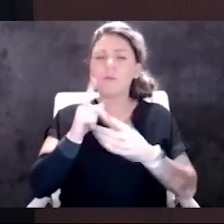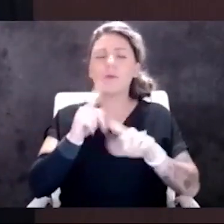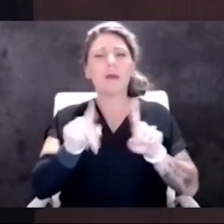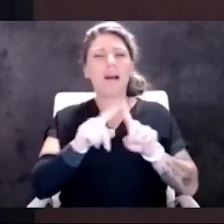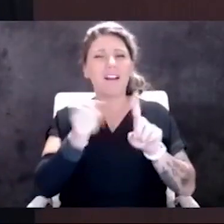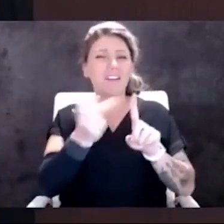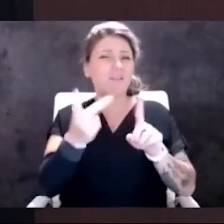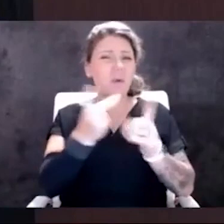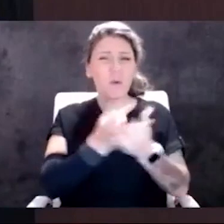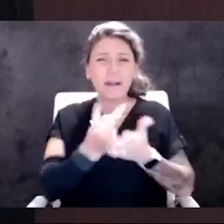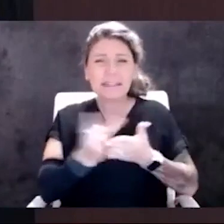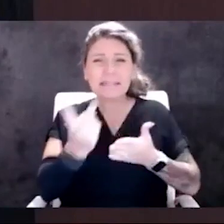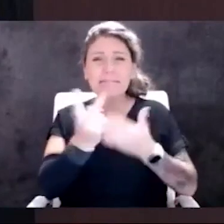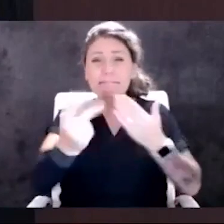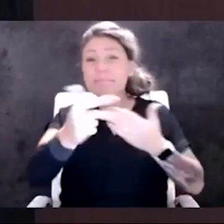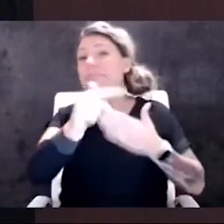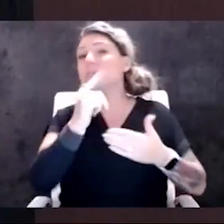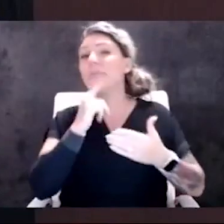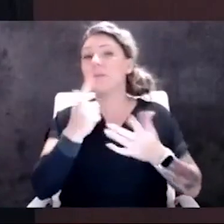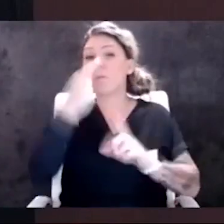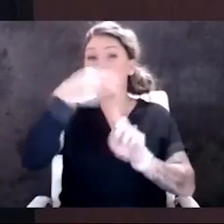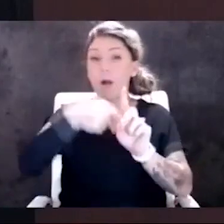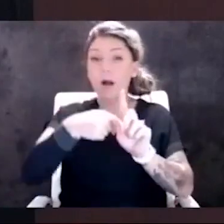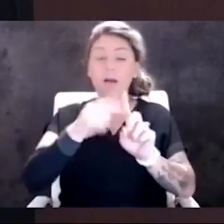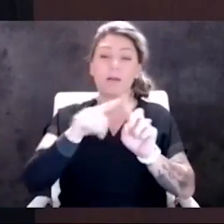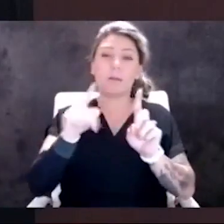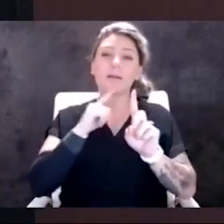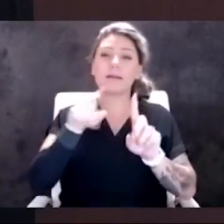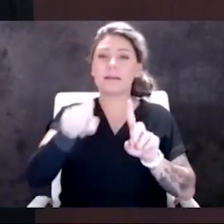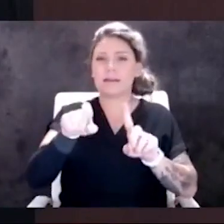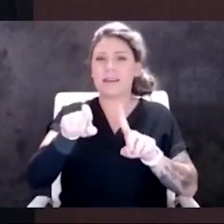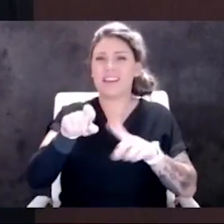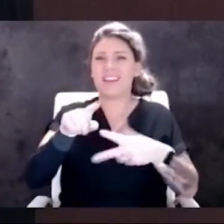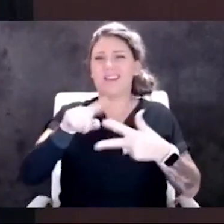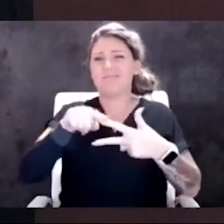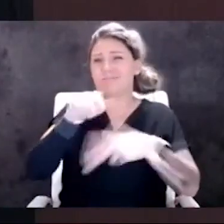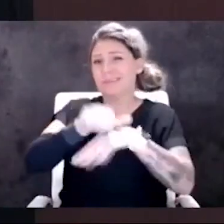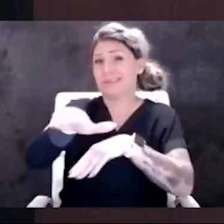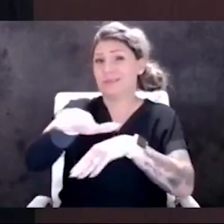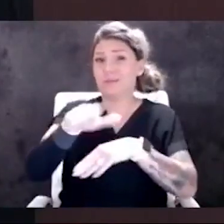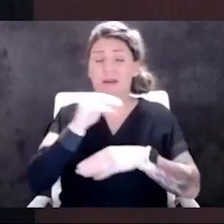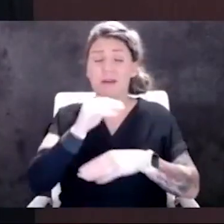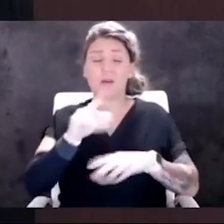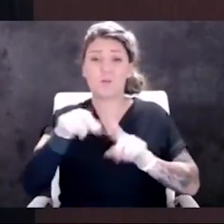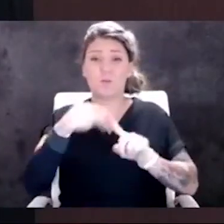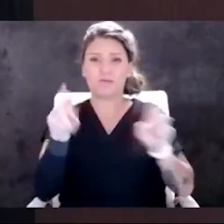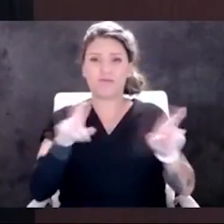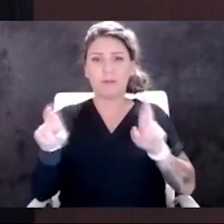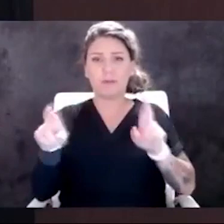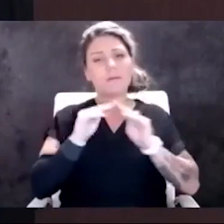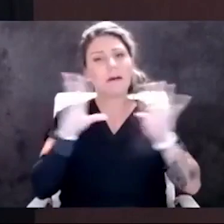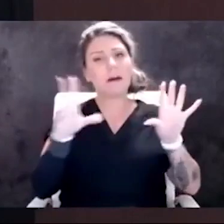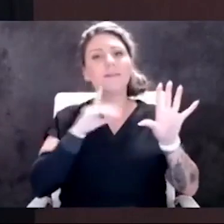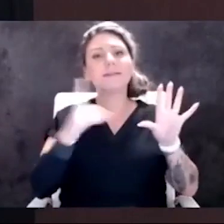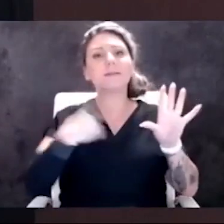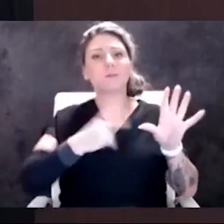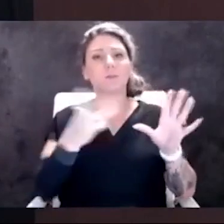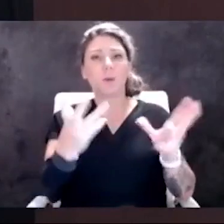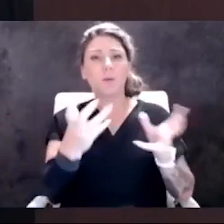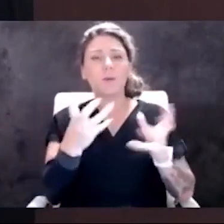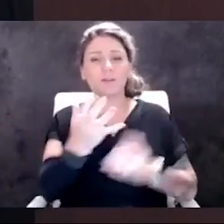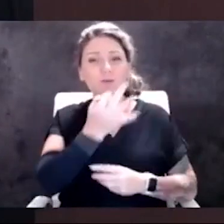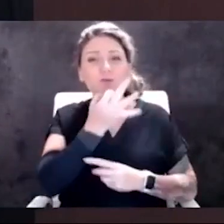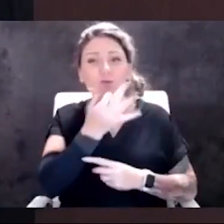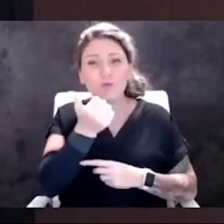through that information. We just need to get Pfizer to submit that as soon as they feel like they've got it ready. Obviously, we'd all like to have it sooner rather